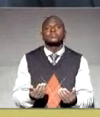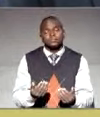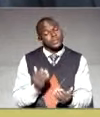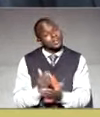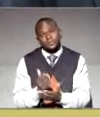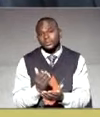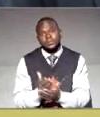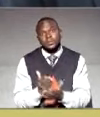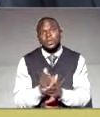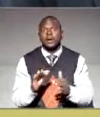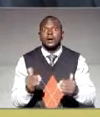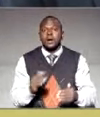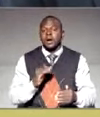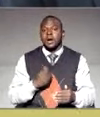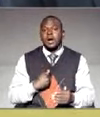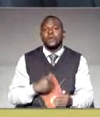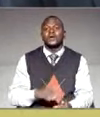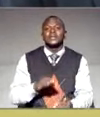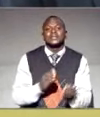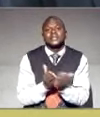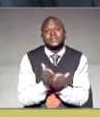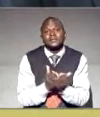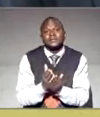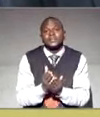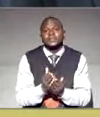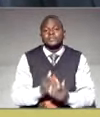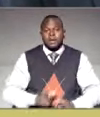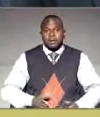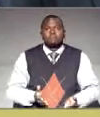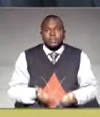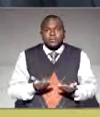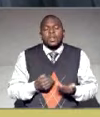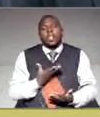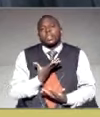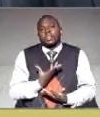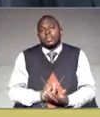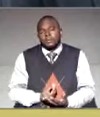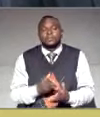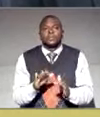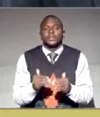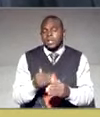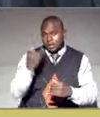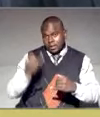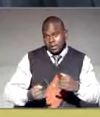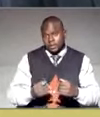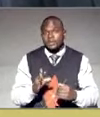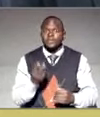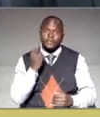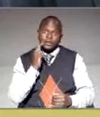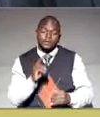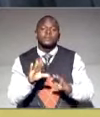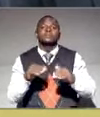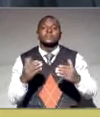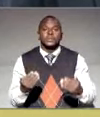really, I think in terms of our civil service morale, this definitely decreases the morale. Lastly, is that when you look at this kind